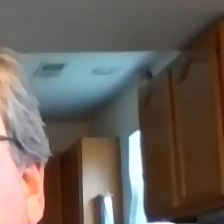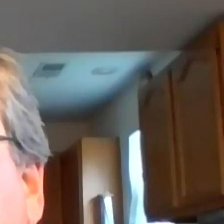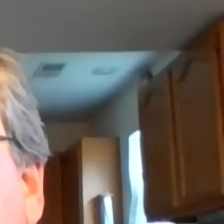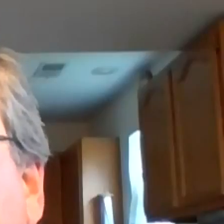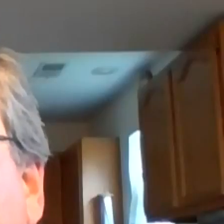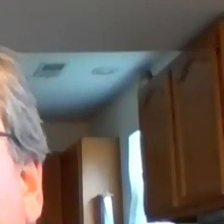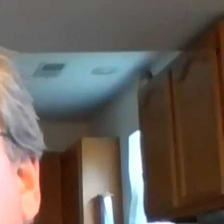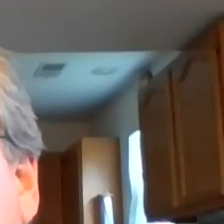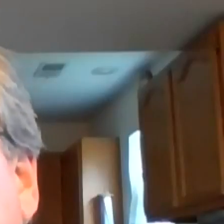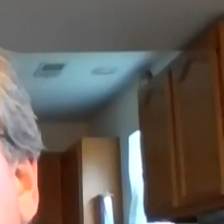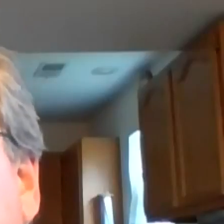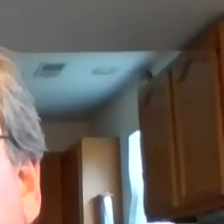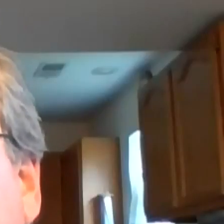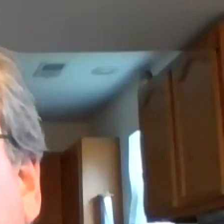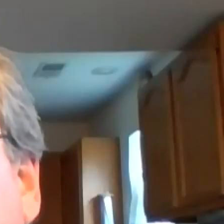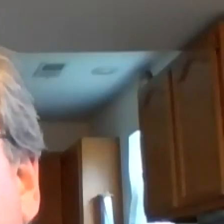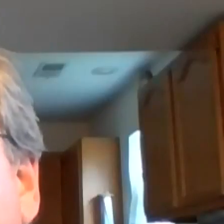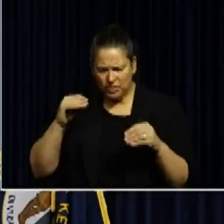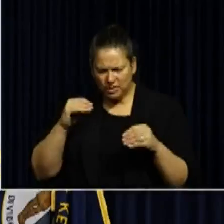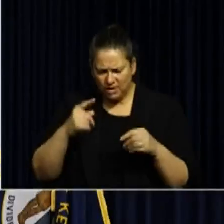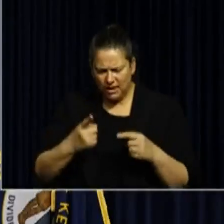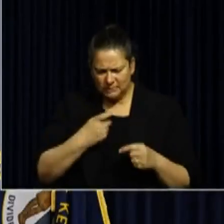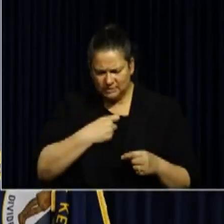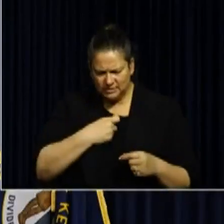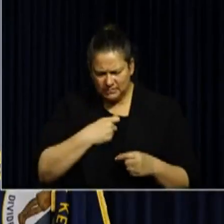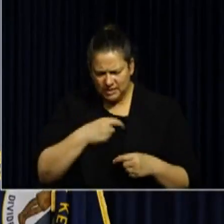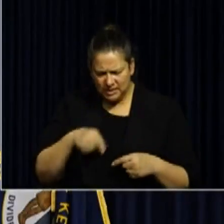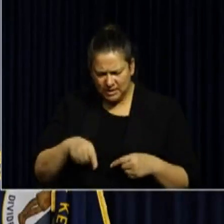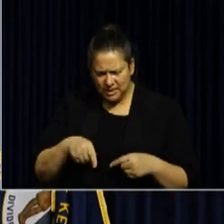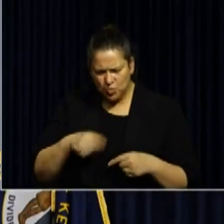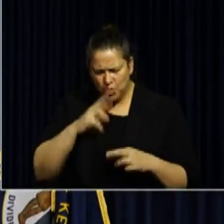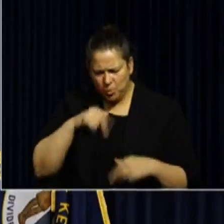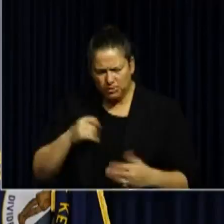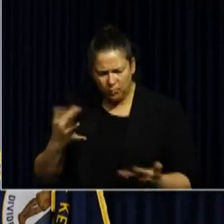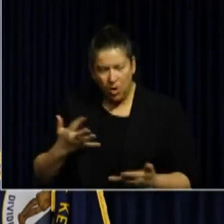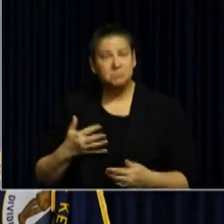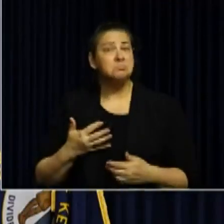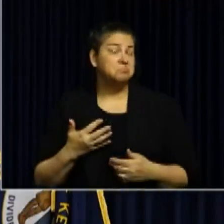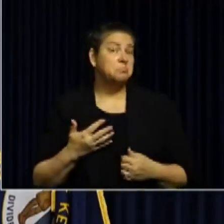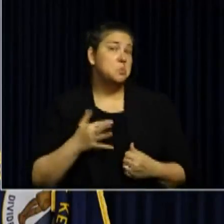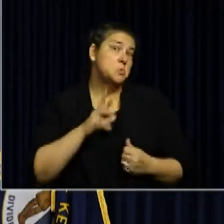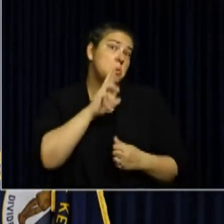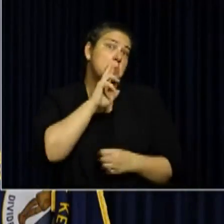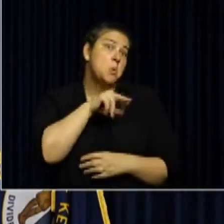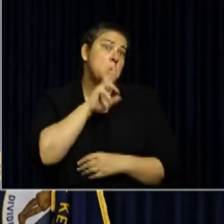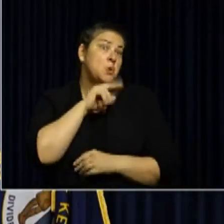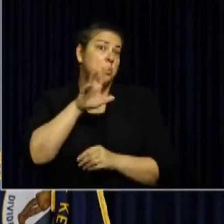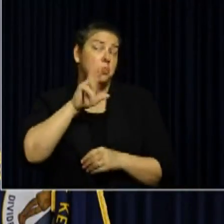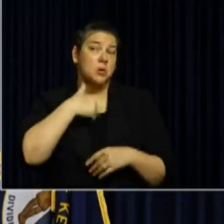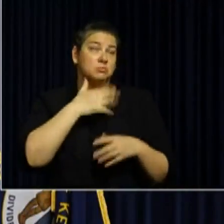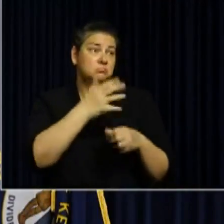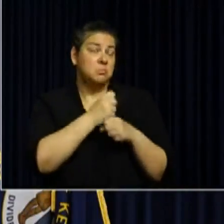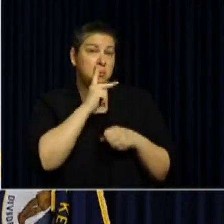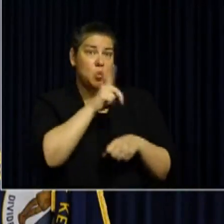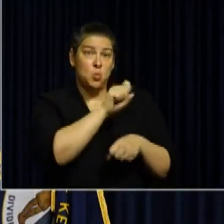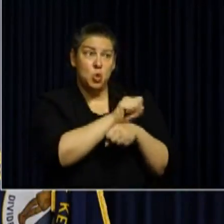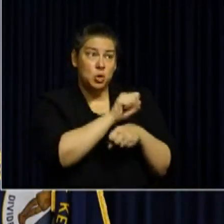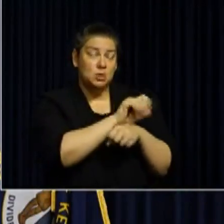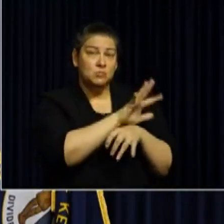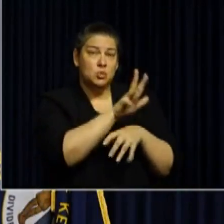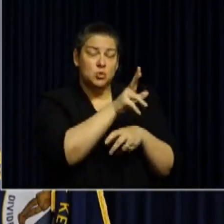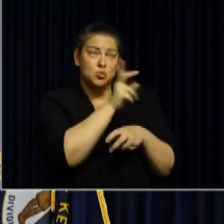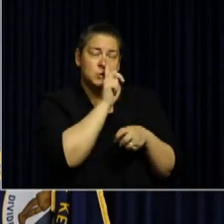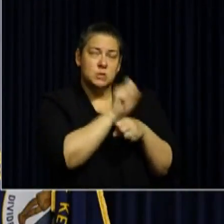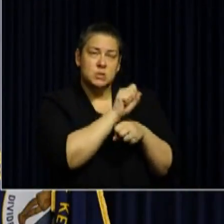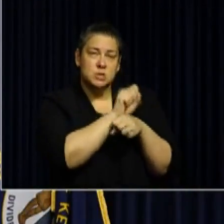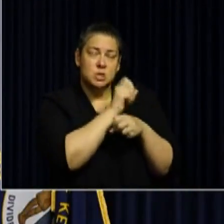around where some people were waiting to get in some stores. Reports back seem pretty good. The people are really working and really trying hard and